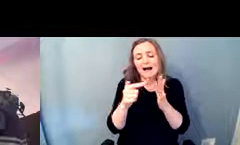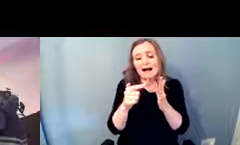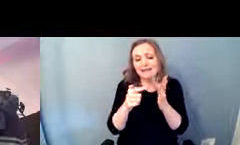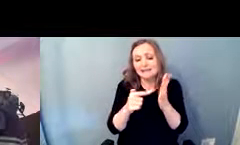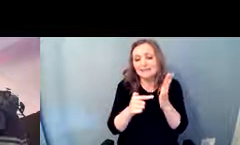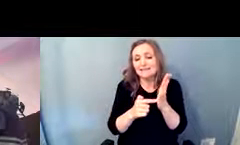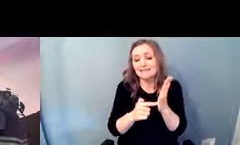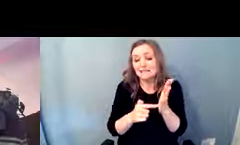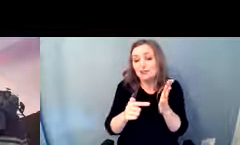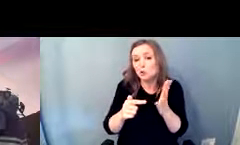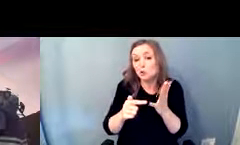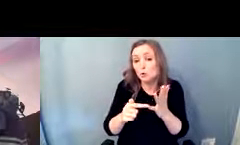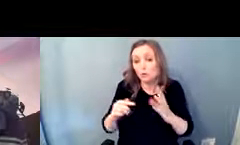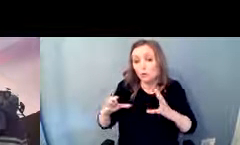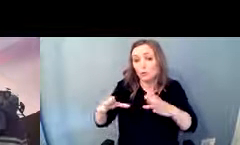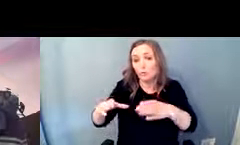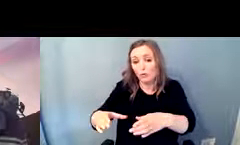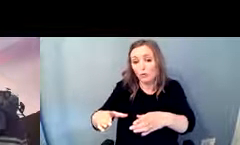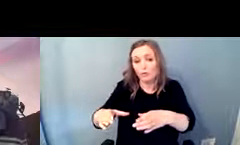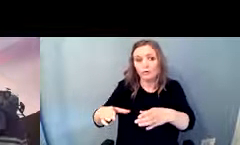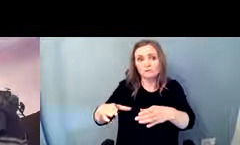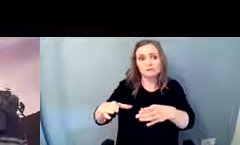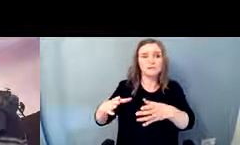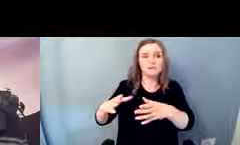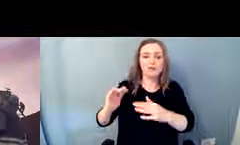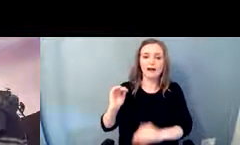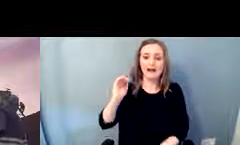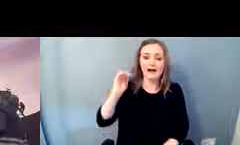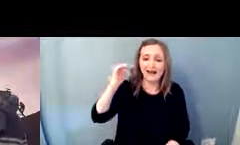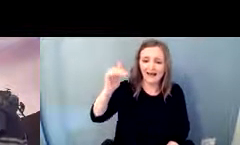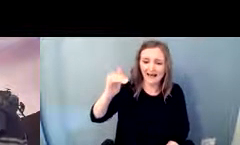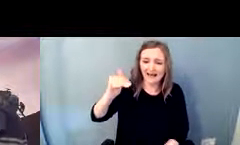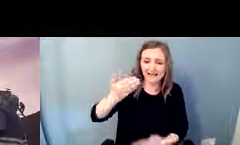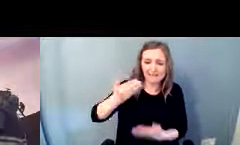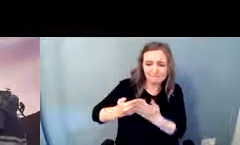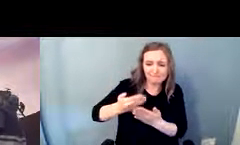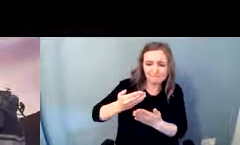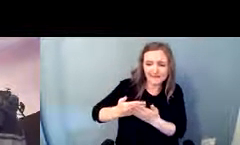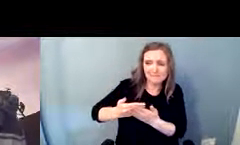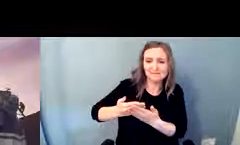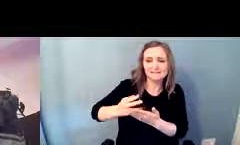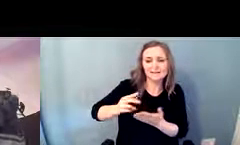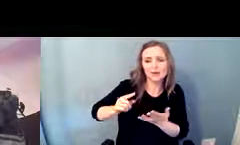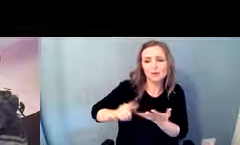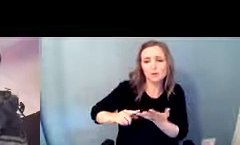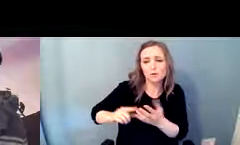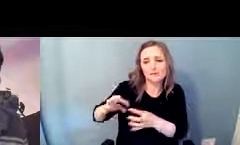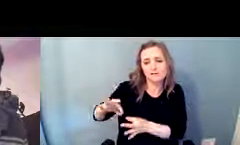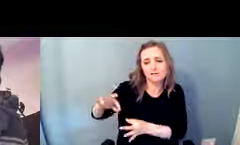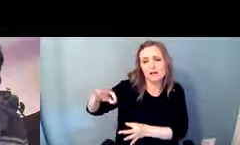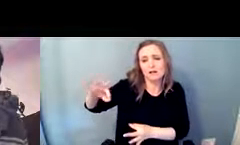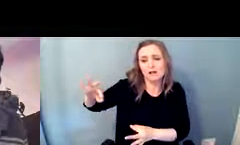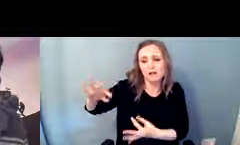unit for a few days after surgery, their surgery was being postponed.